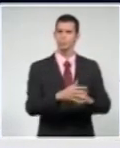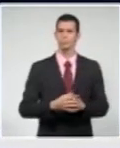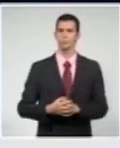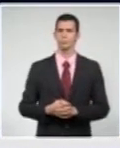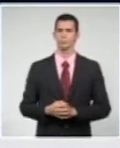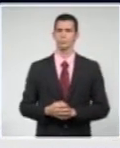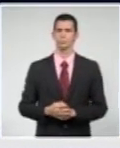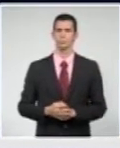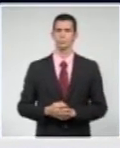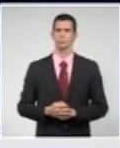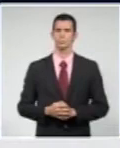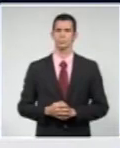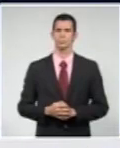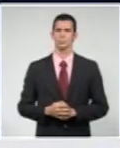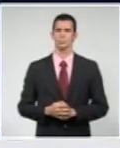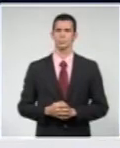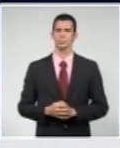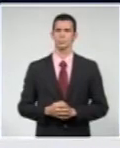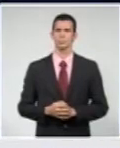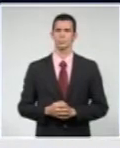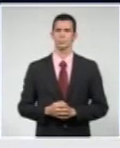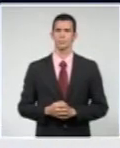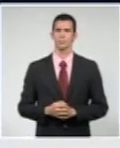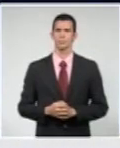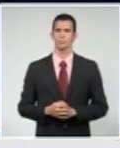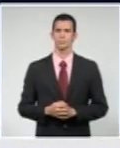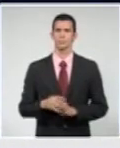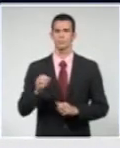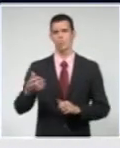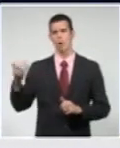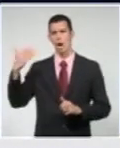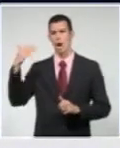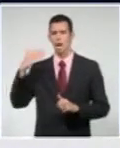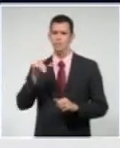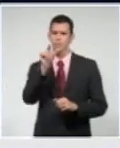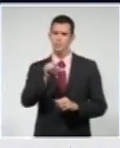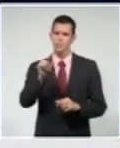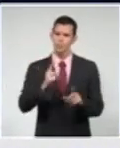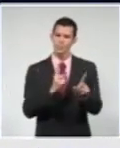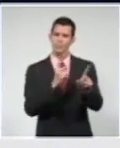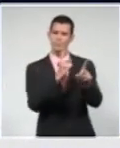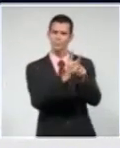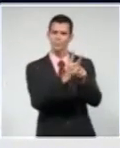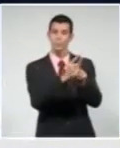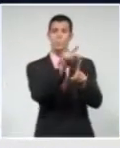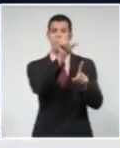yesterday, the source of infection linked to one is yet to be determined.